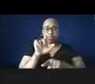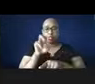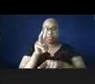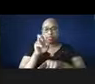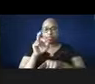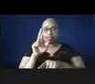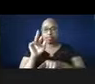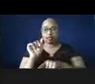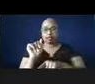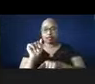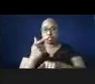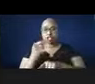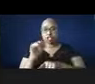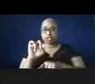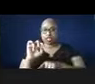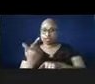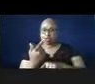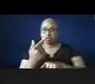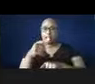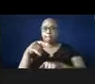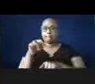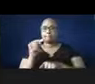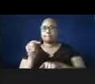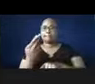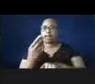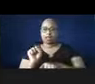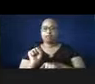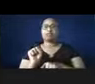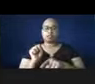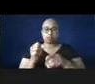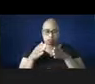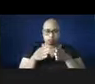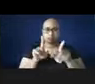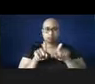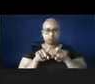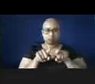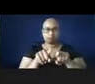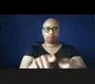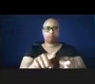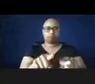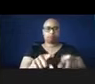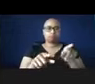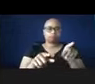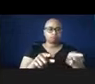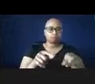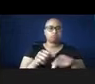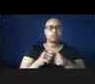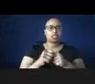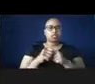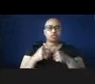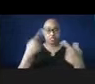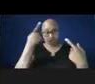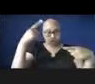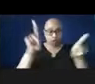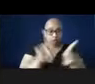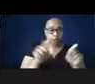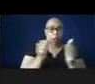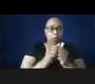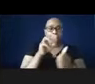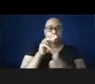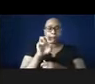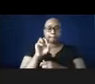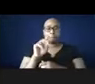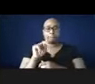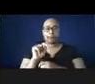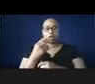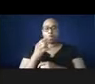an existing cooperative agreement with Montgomery County, or something known as an RFEI, Request for Expressions